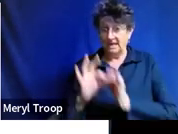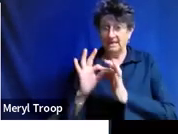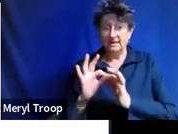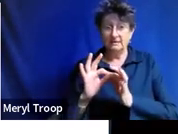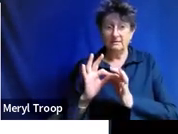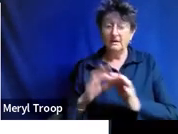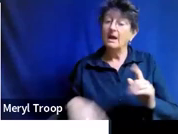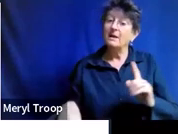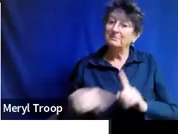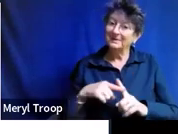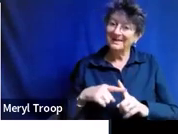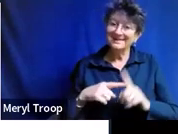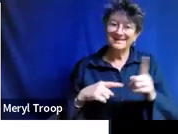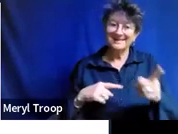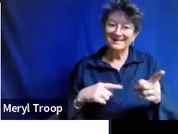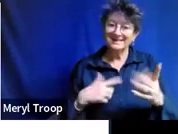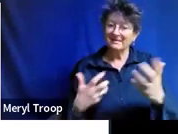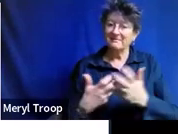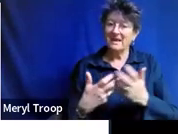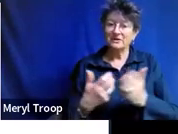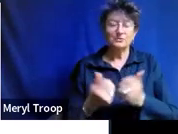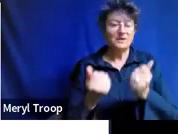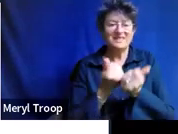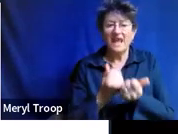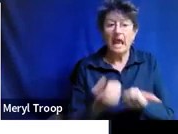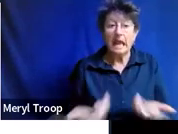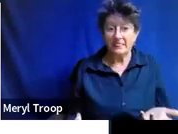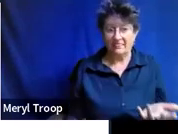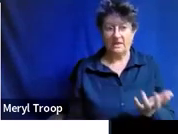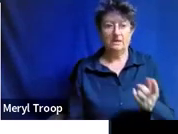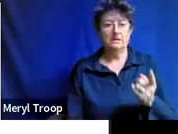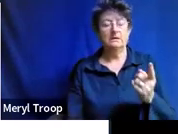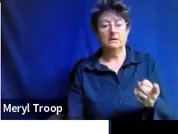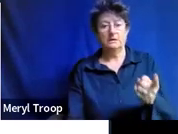also this one would match with pretty much anything.